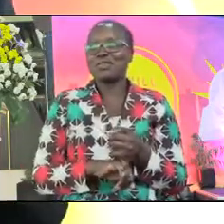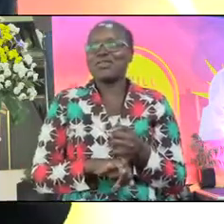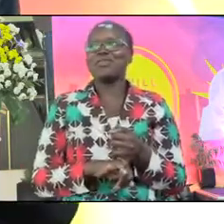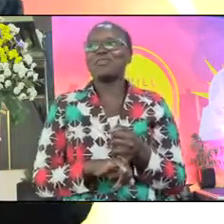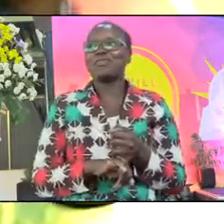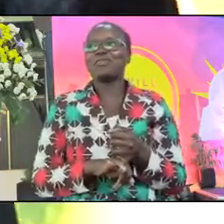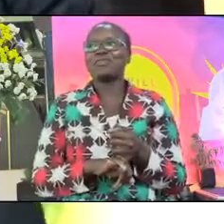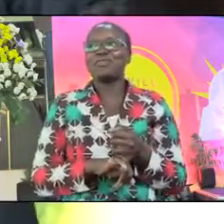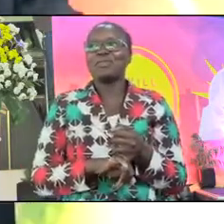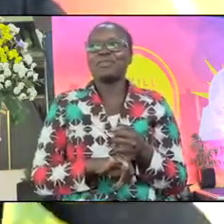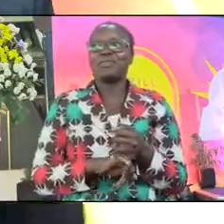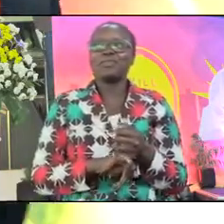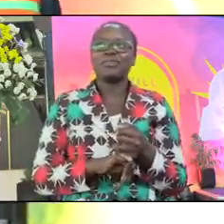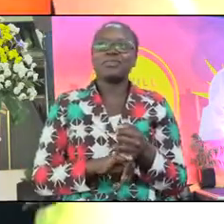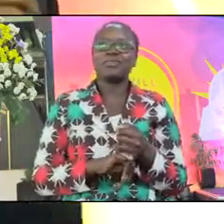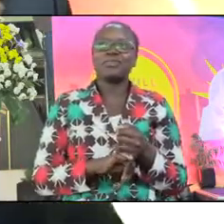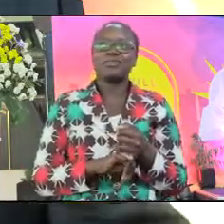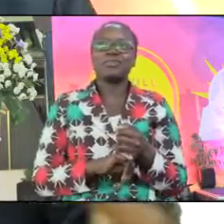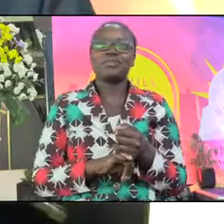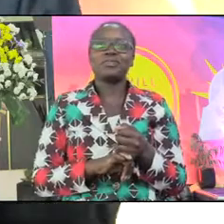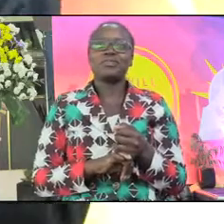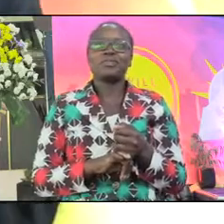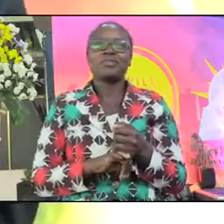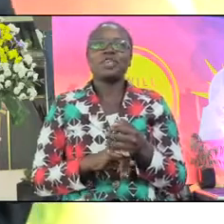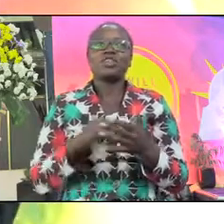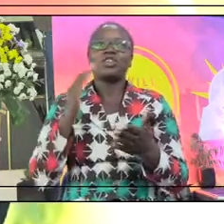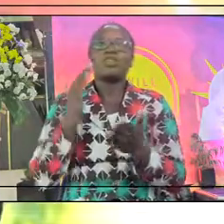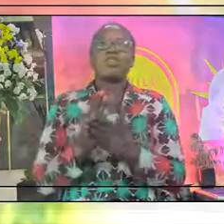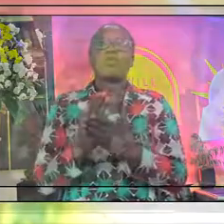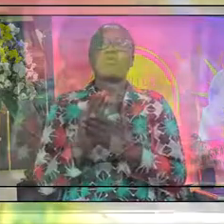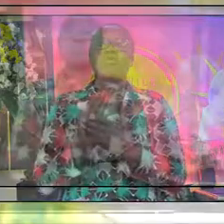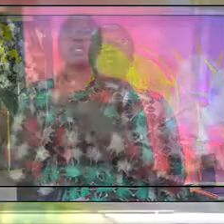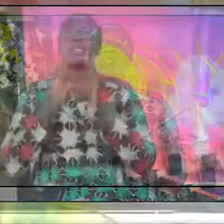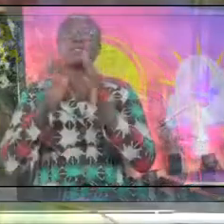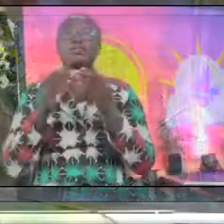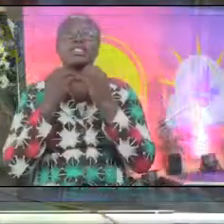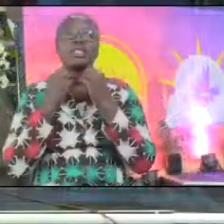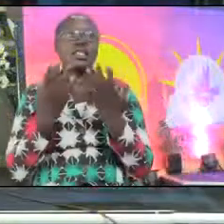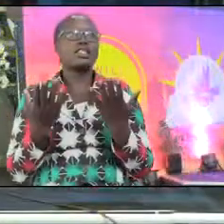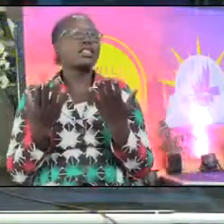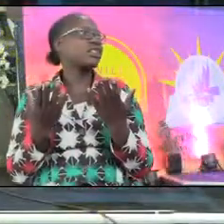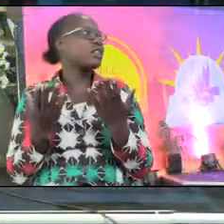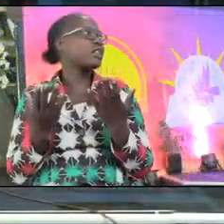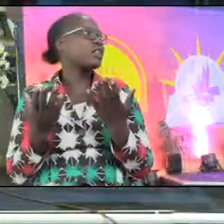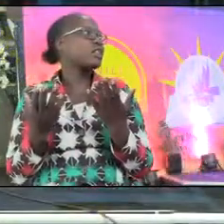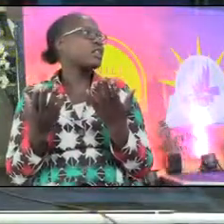Get rid of the unnecessary. Second one.